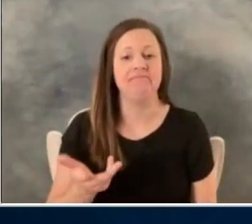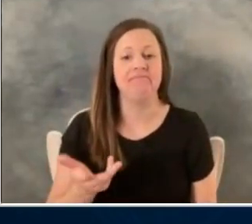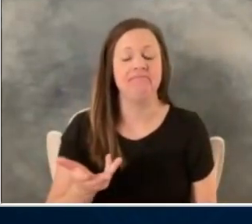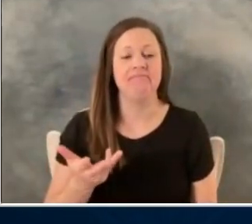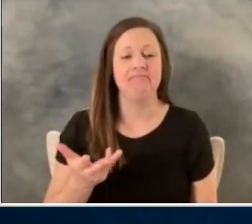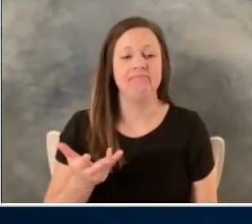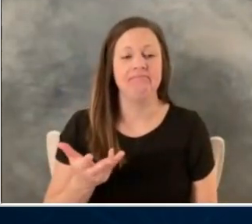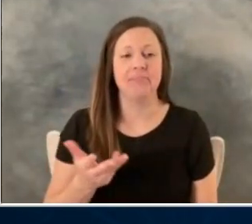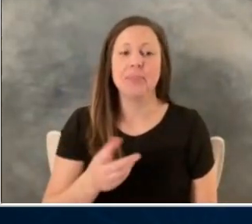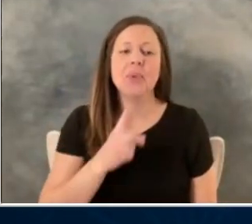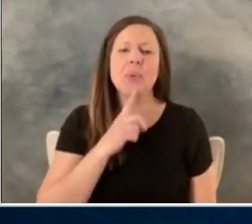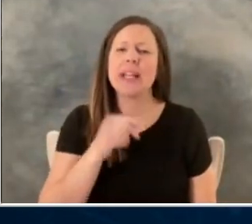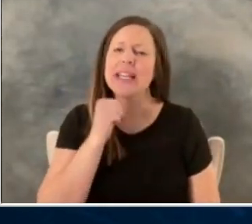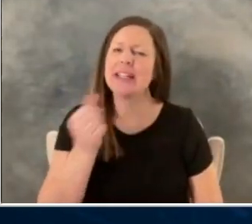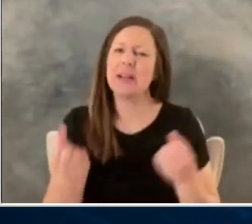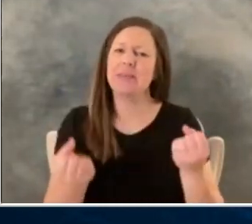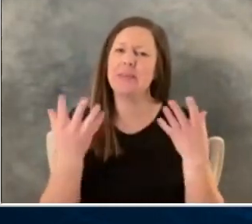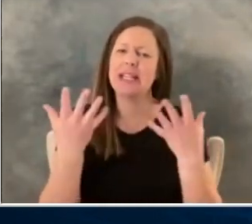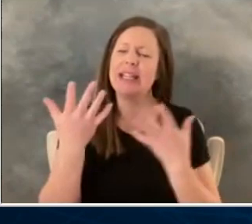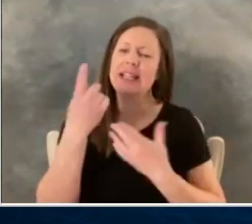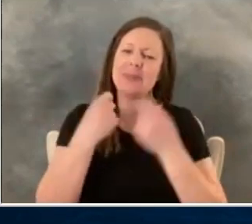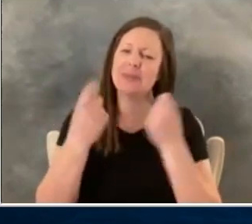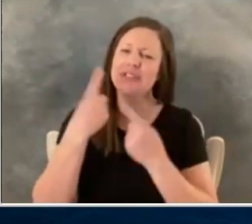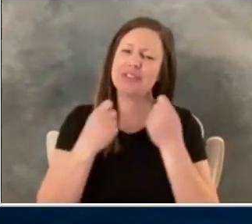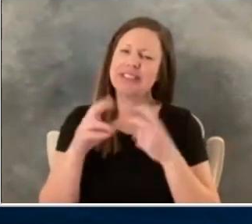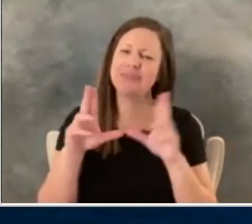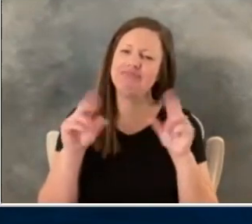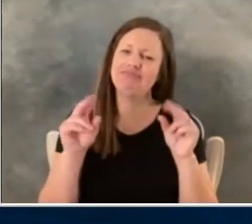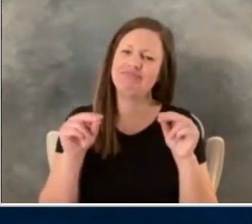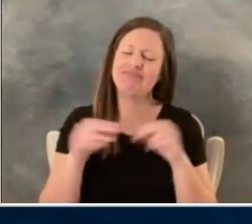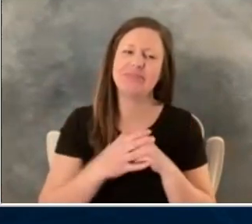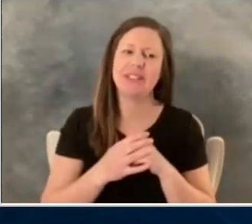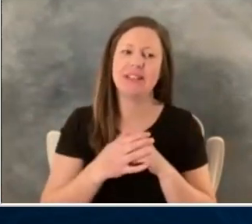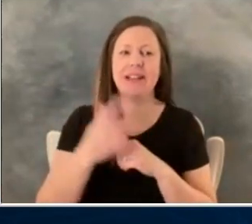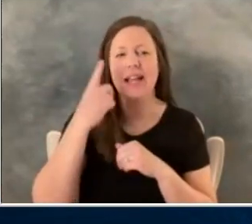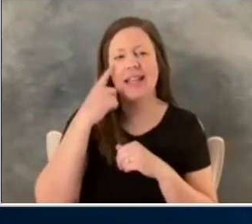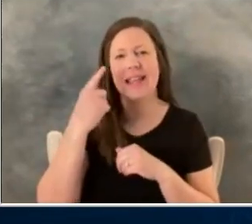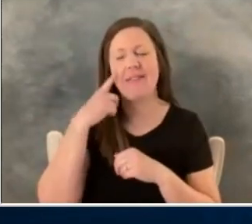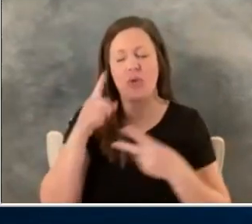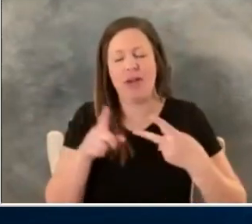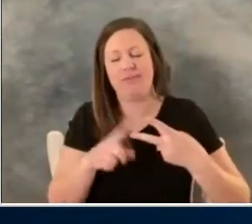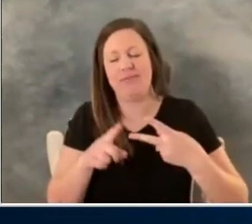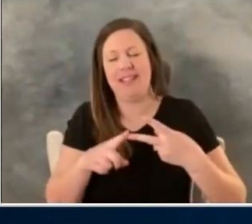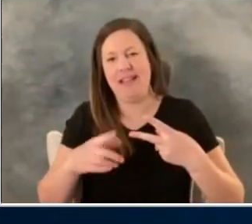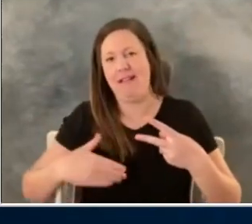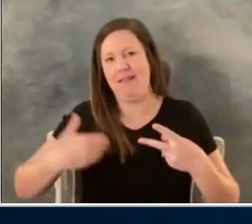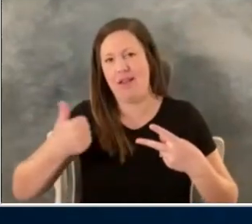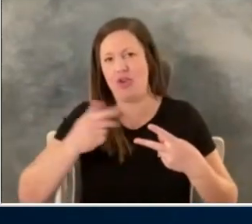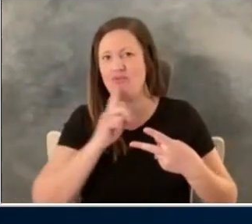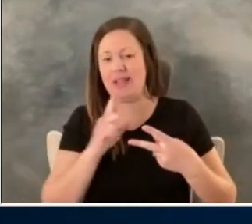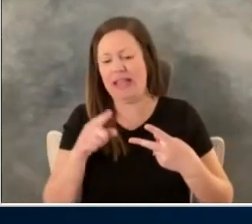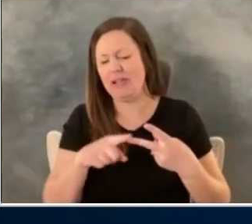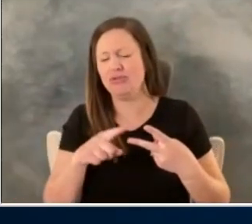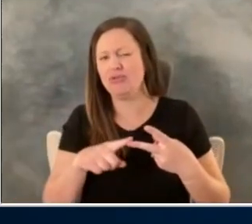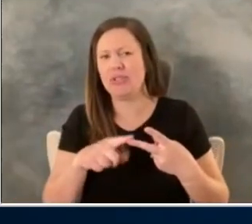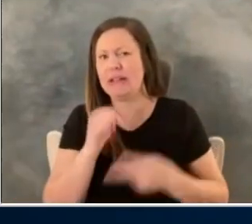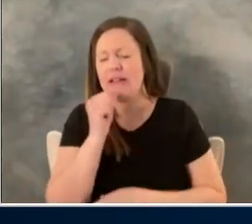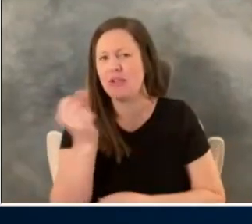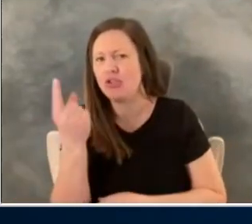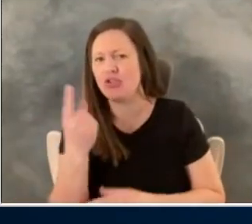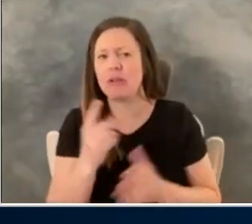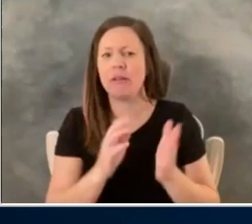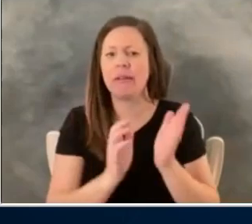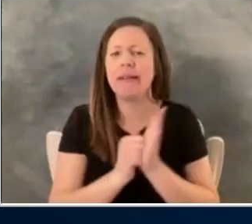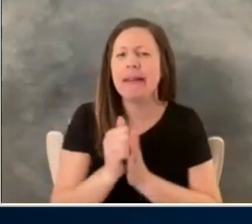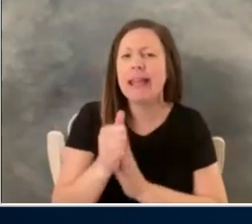of questions. I think for the younger one especially, she doesn't necessarily get the difference between cancer and